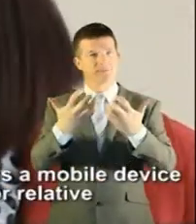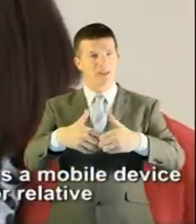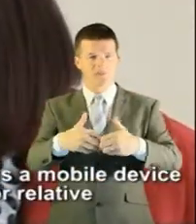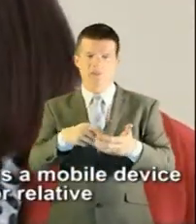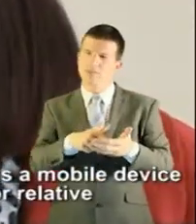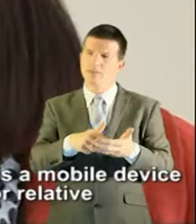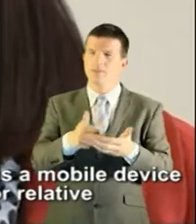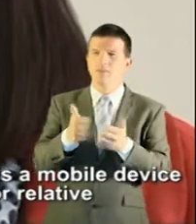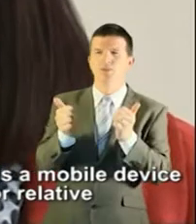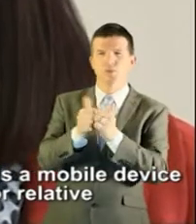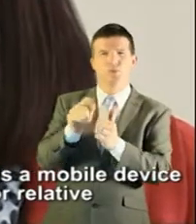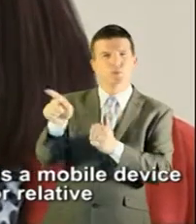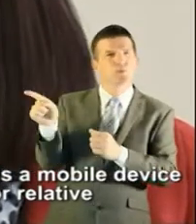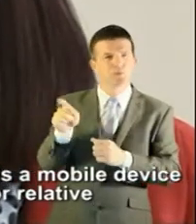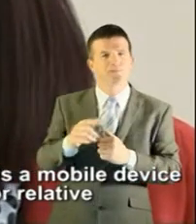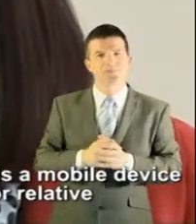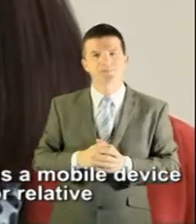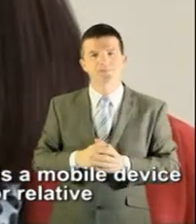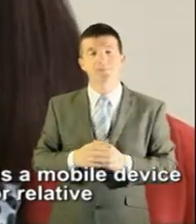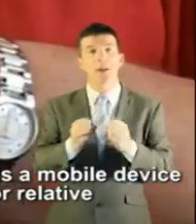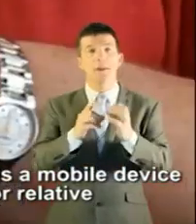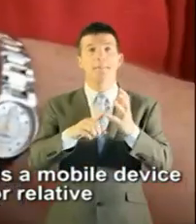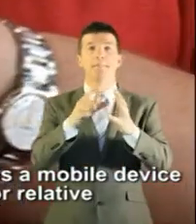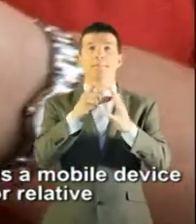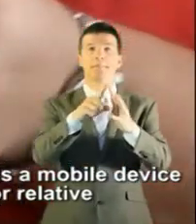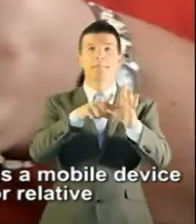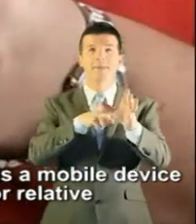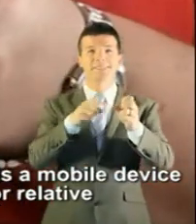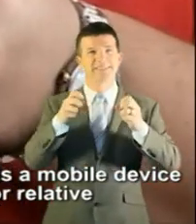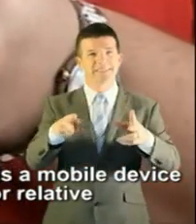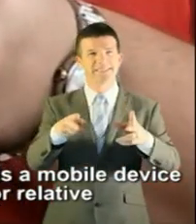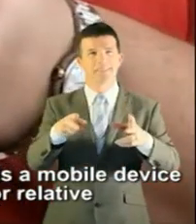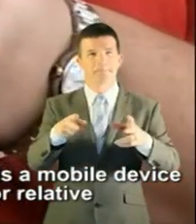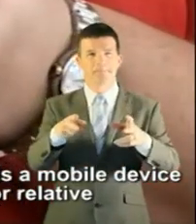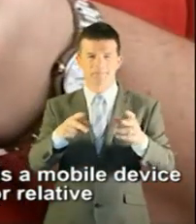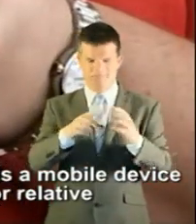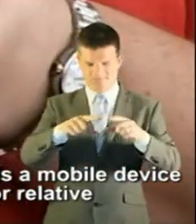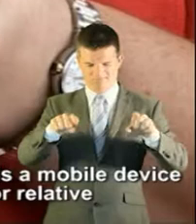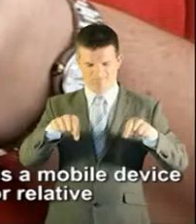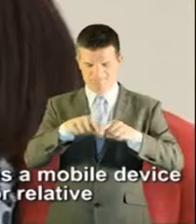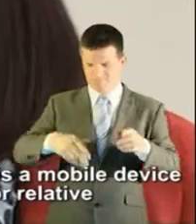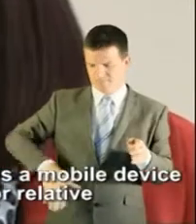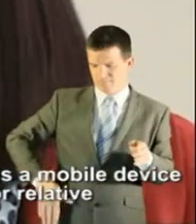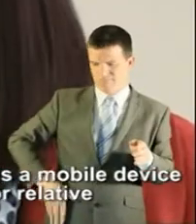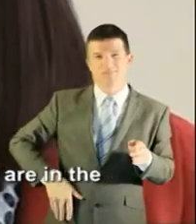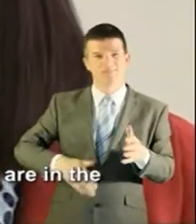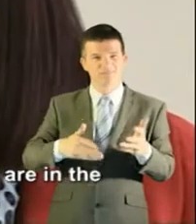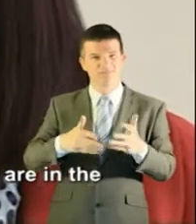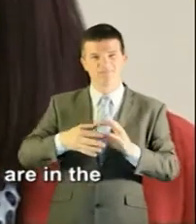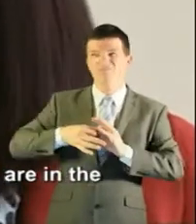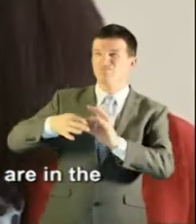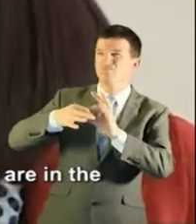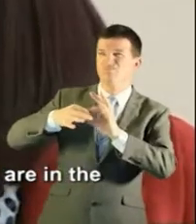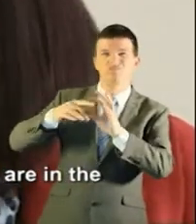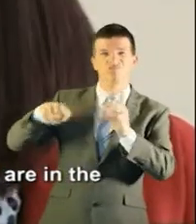a GPS system which effectively is a mobile device that a service user can actually wear so that their carer or relative